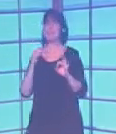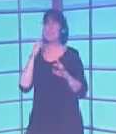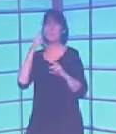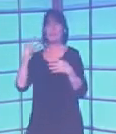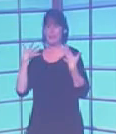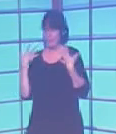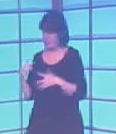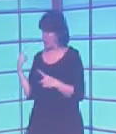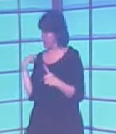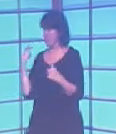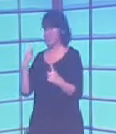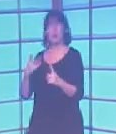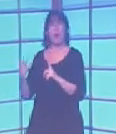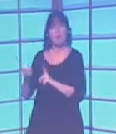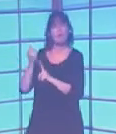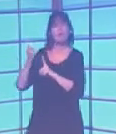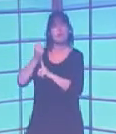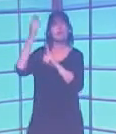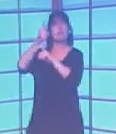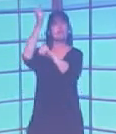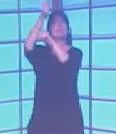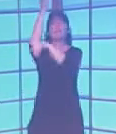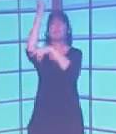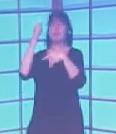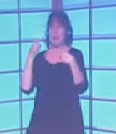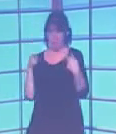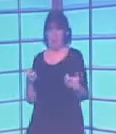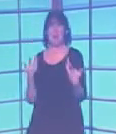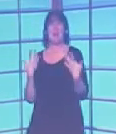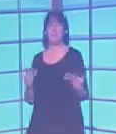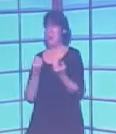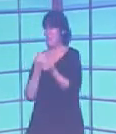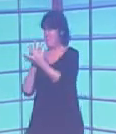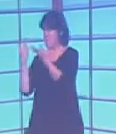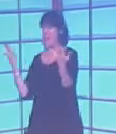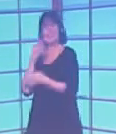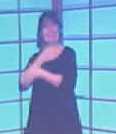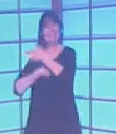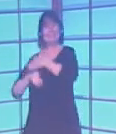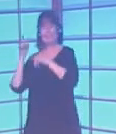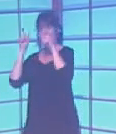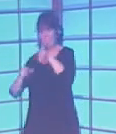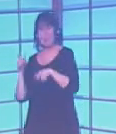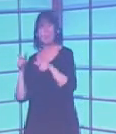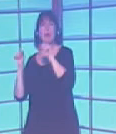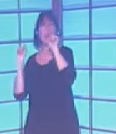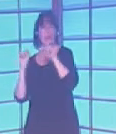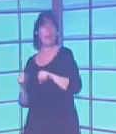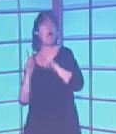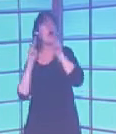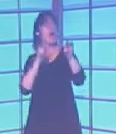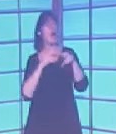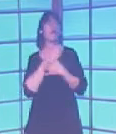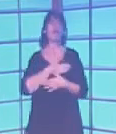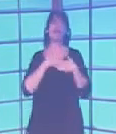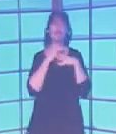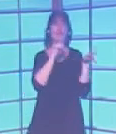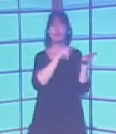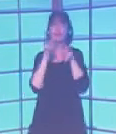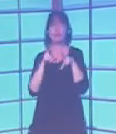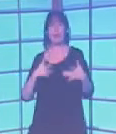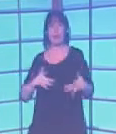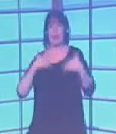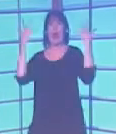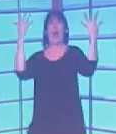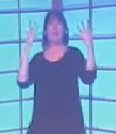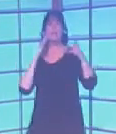matchday experience for so many disabled people who enjoy watching live sport or aspire to do so. But there is still so much more to